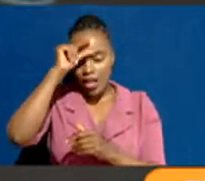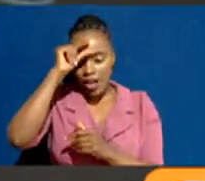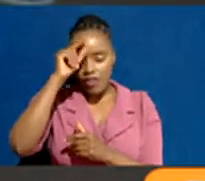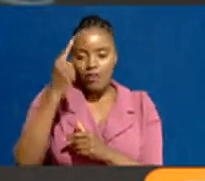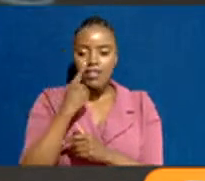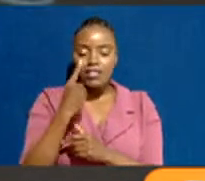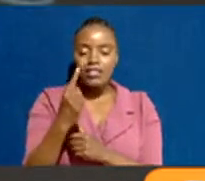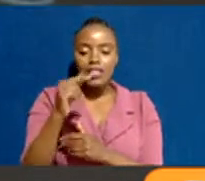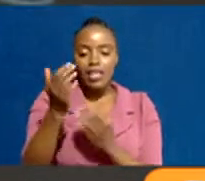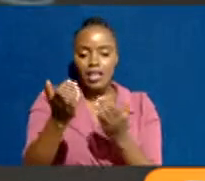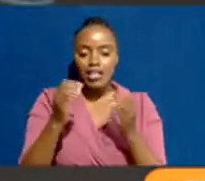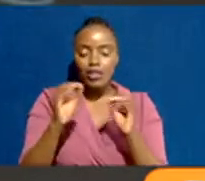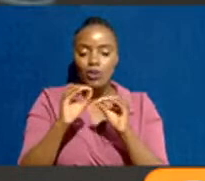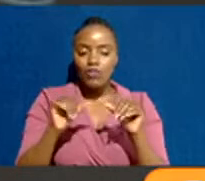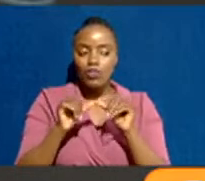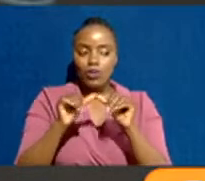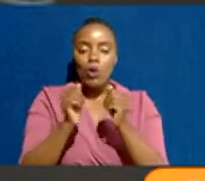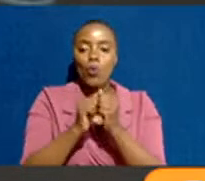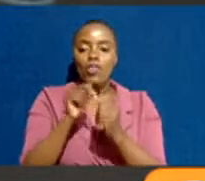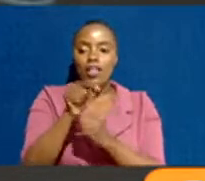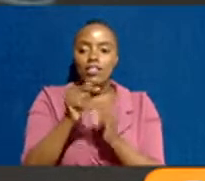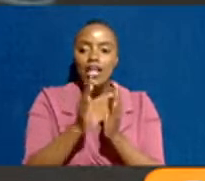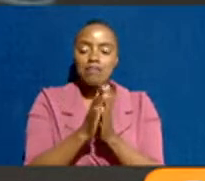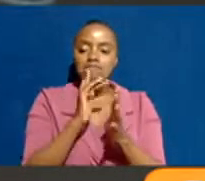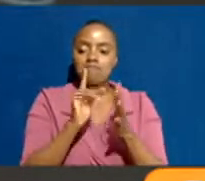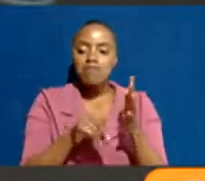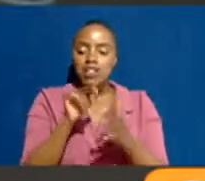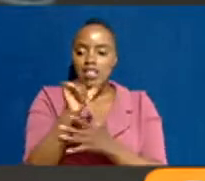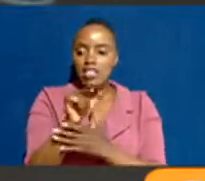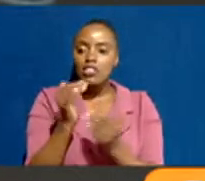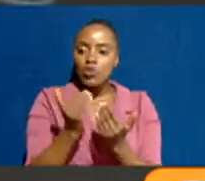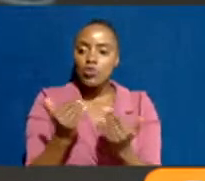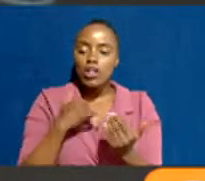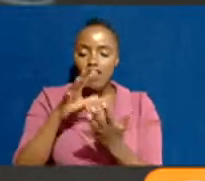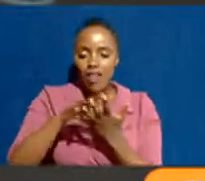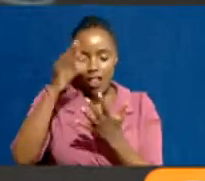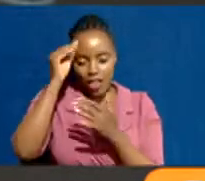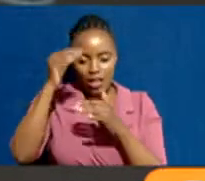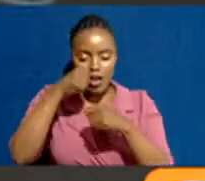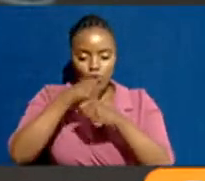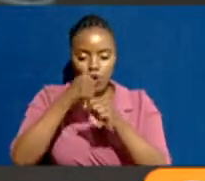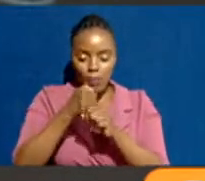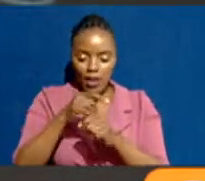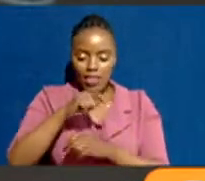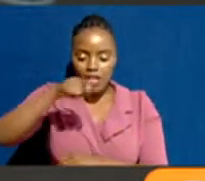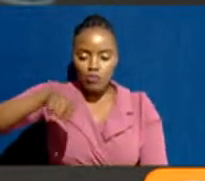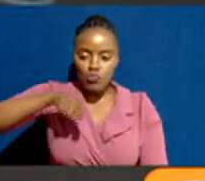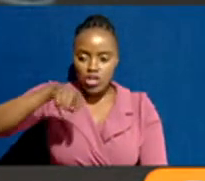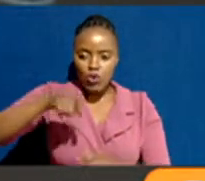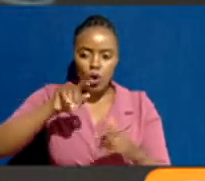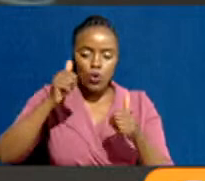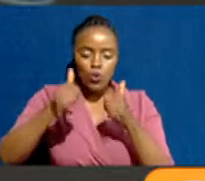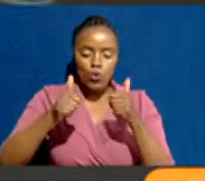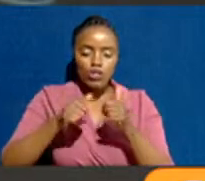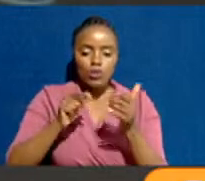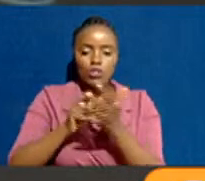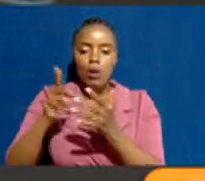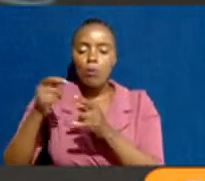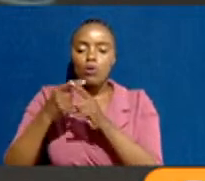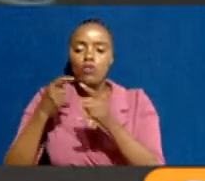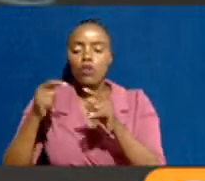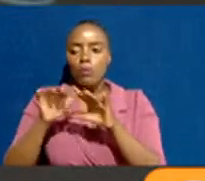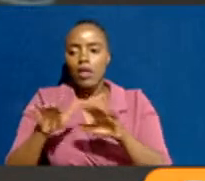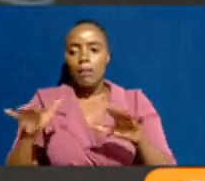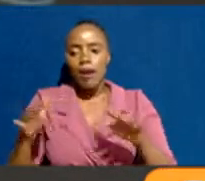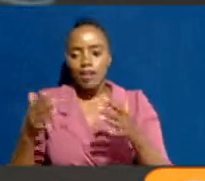see the need to continue with the charade of saying these children have learned how to make the mwiko when it was actually bought from the market from